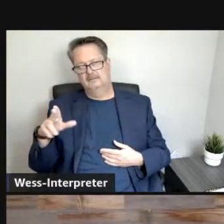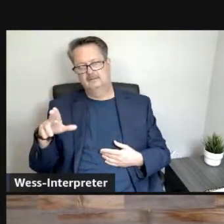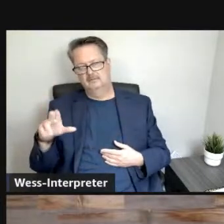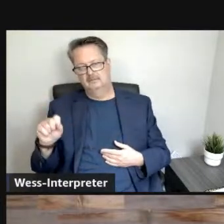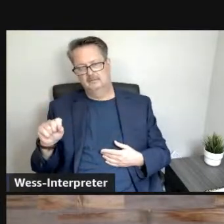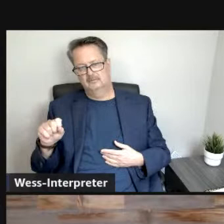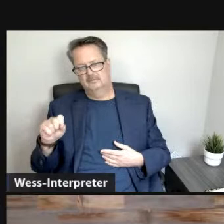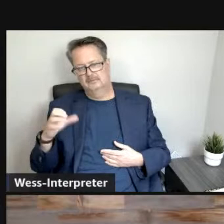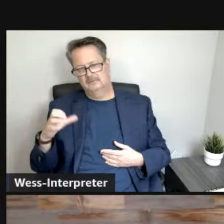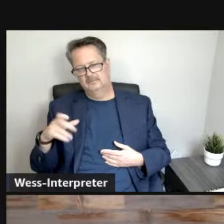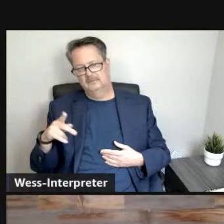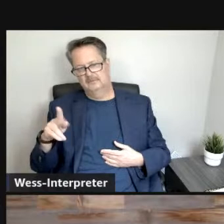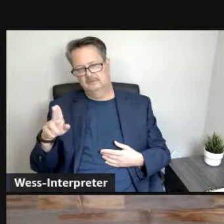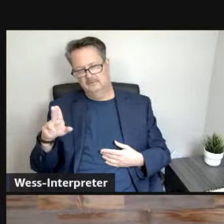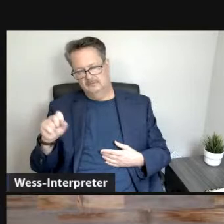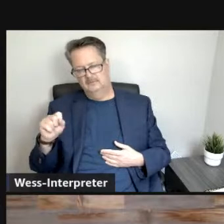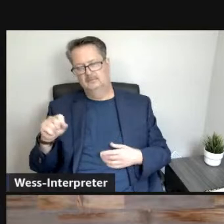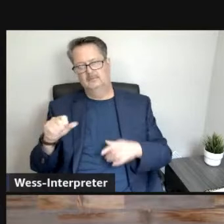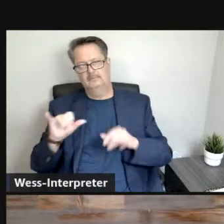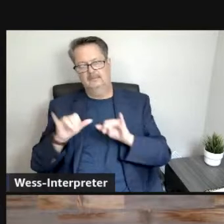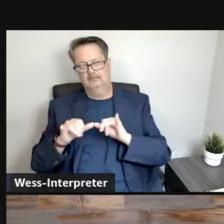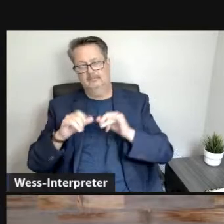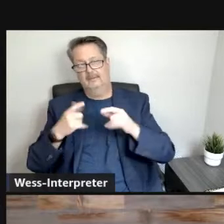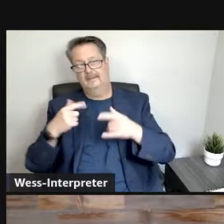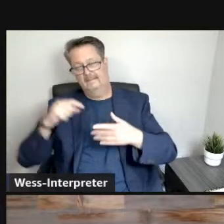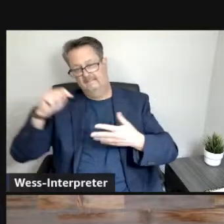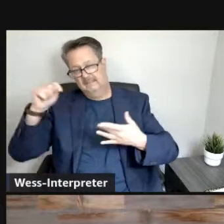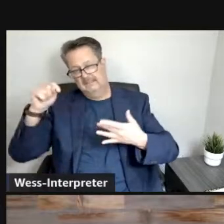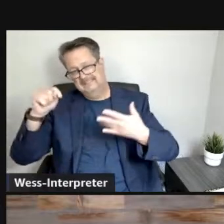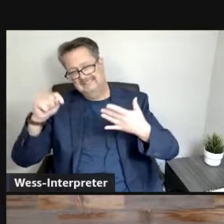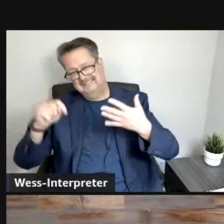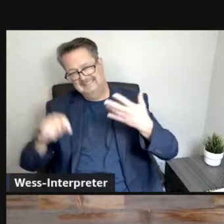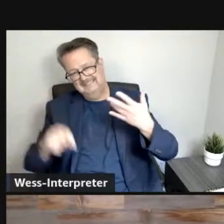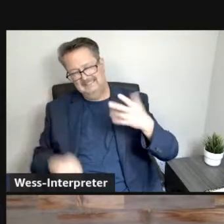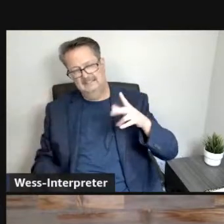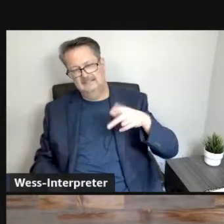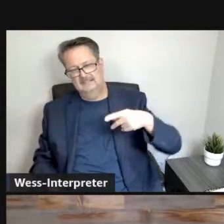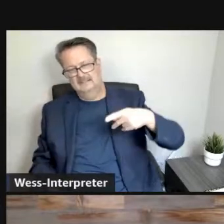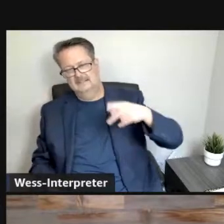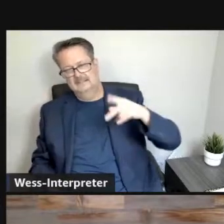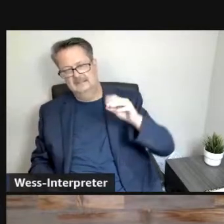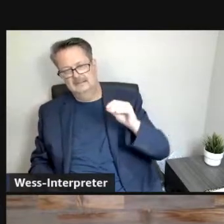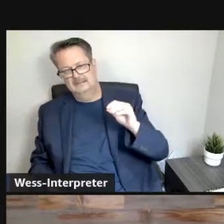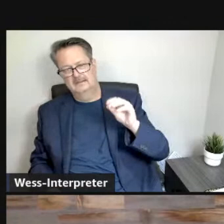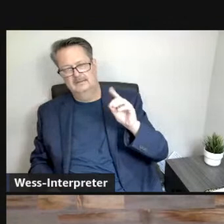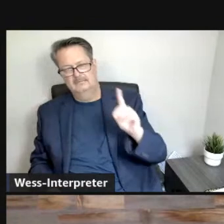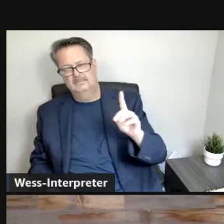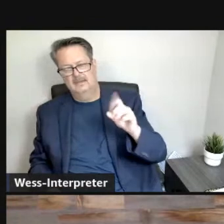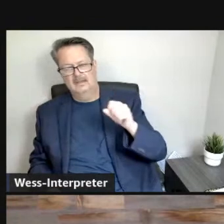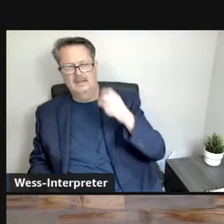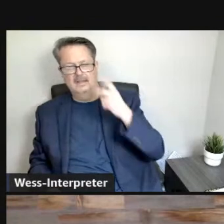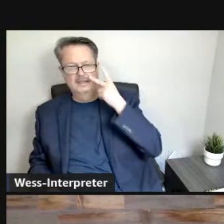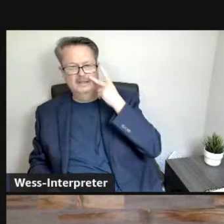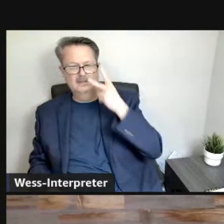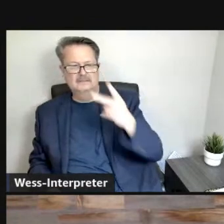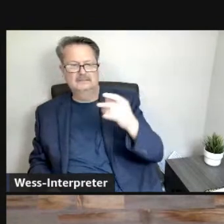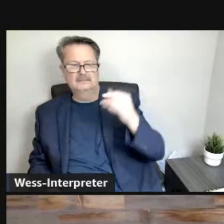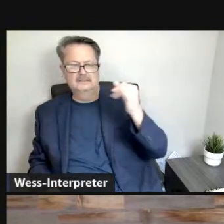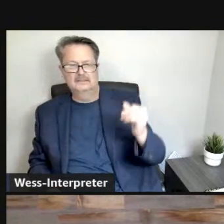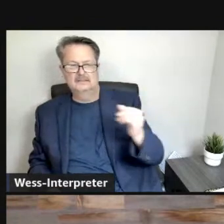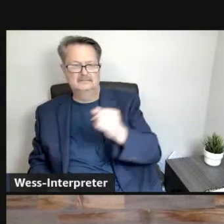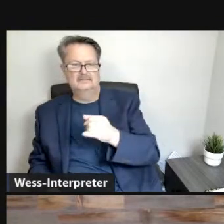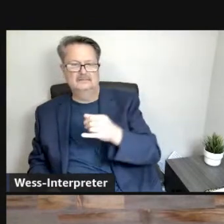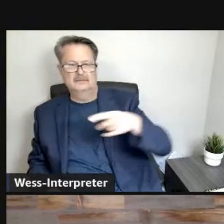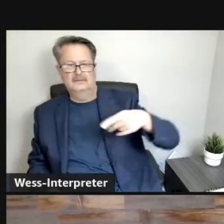But if I can also drill down into the pods in there, so I can see individually all the pods that are